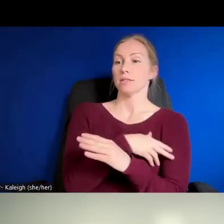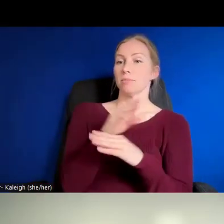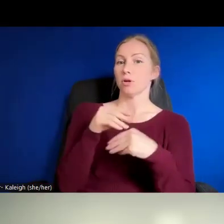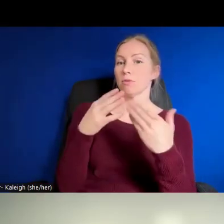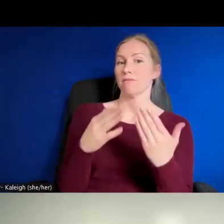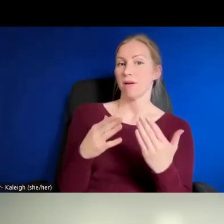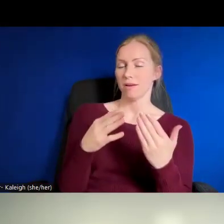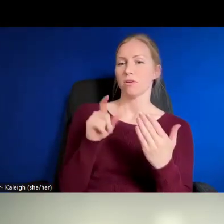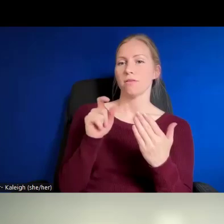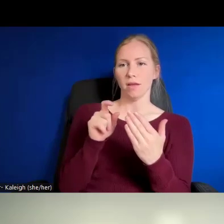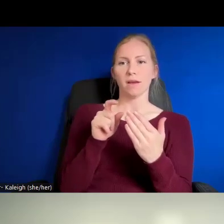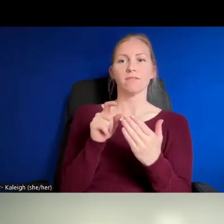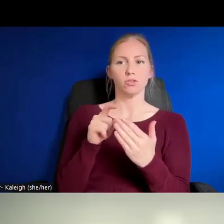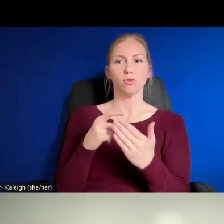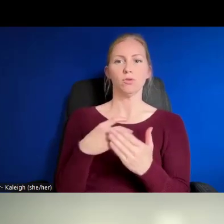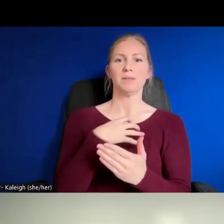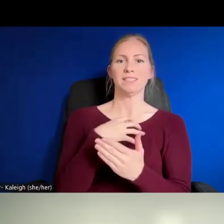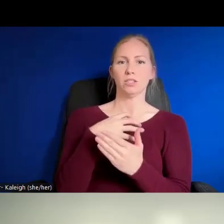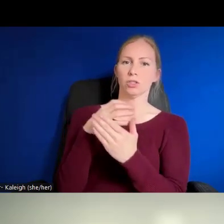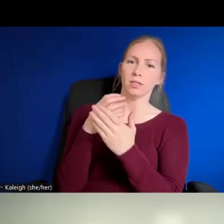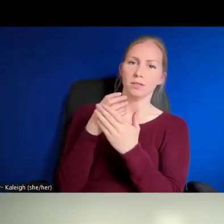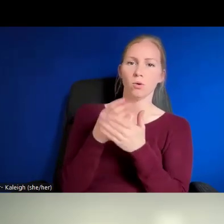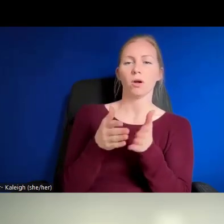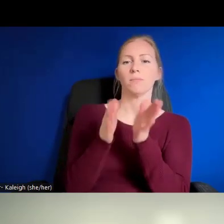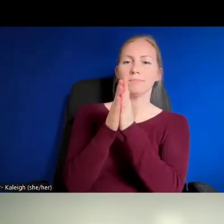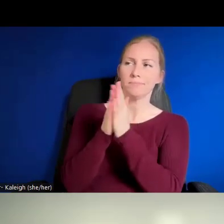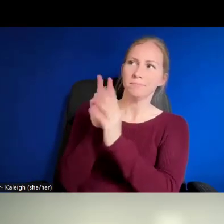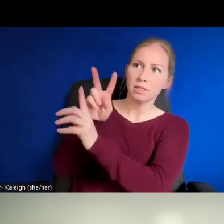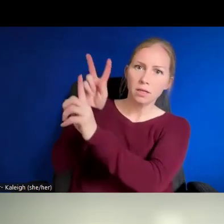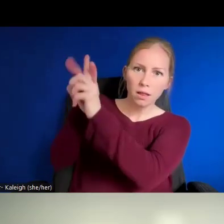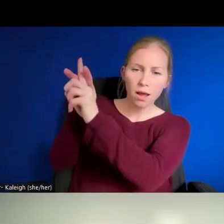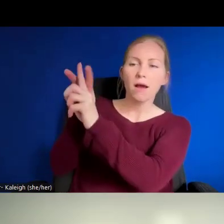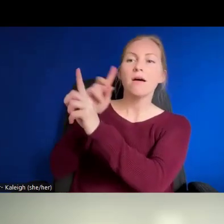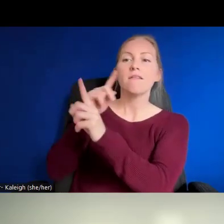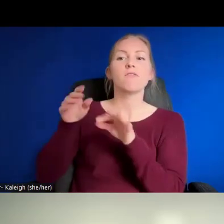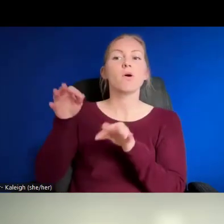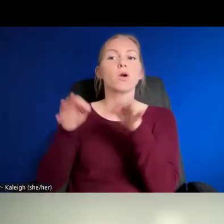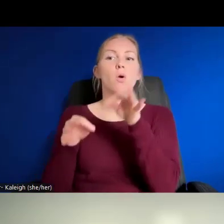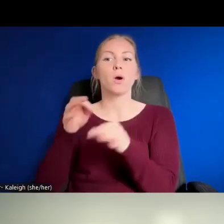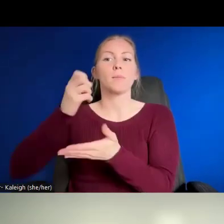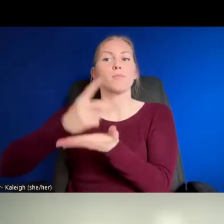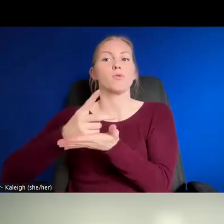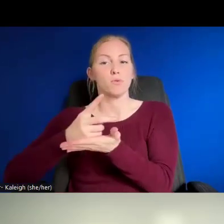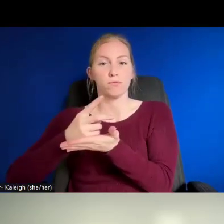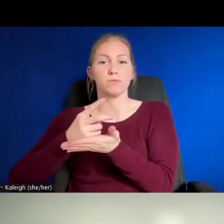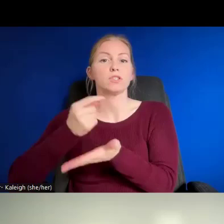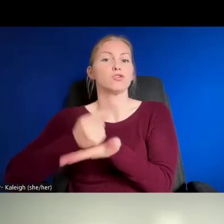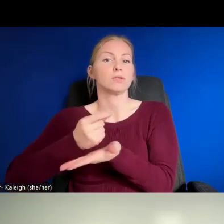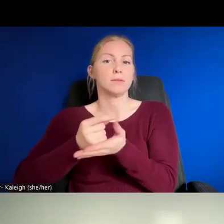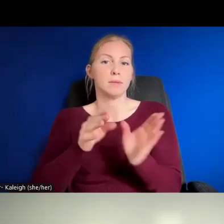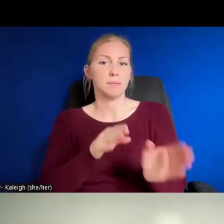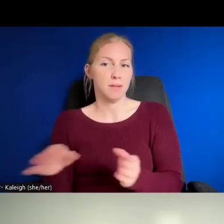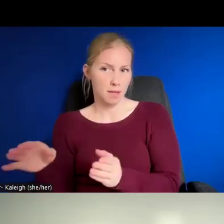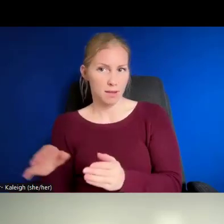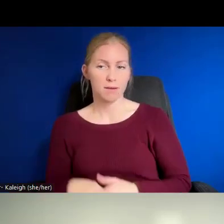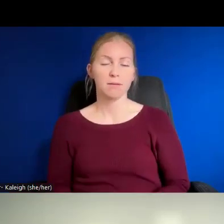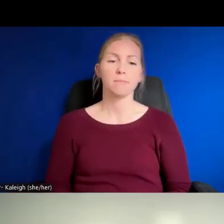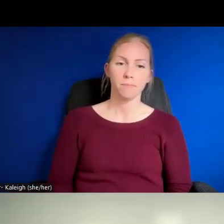a petition for court approval of a treatment plan, a court-ordered treatment